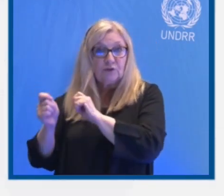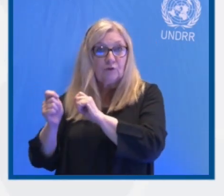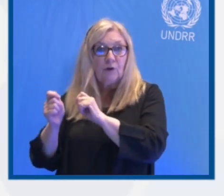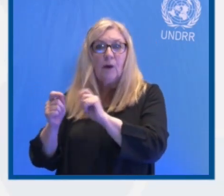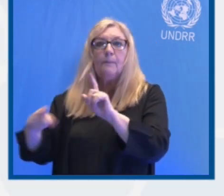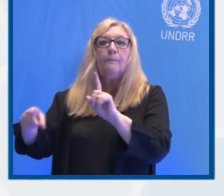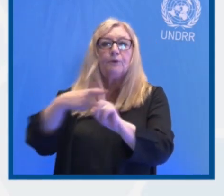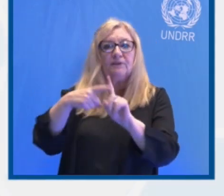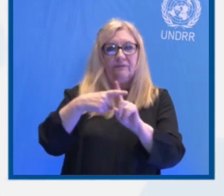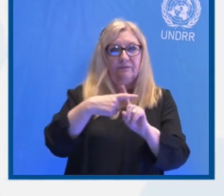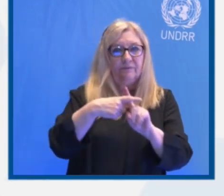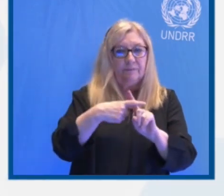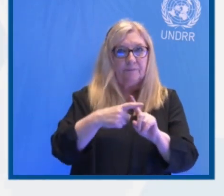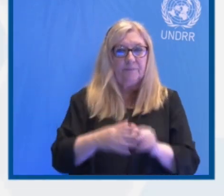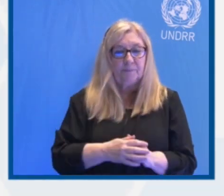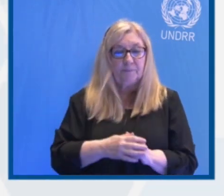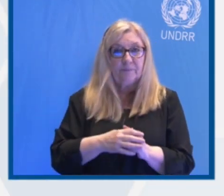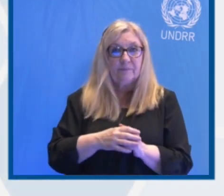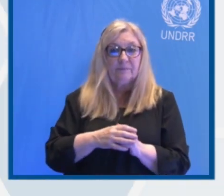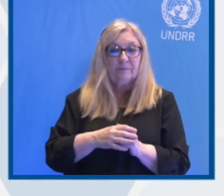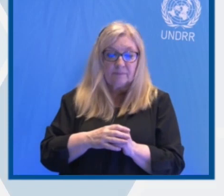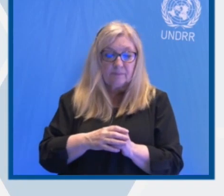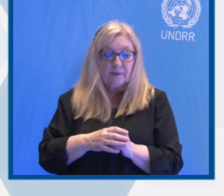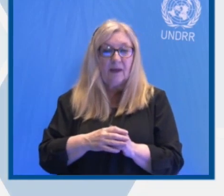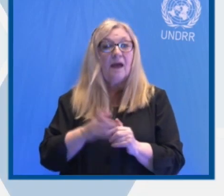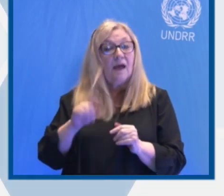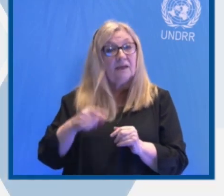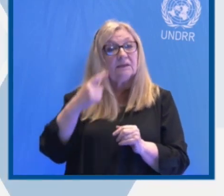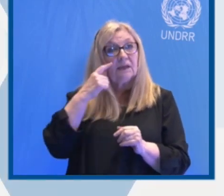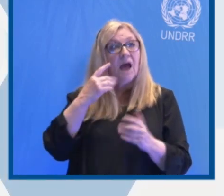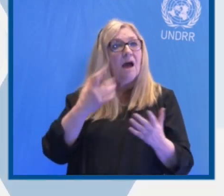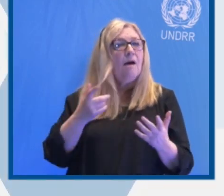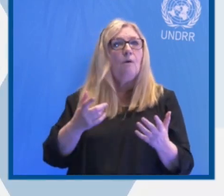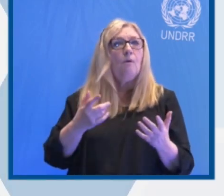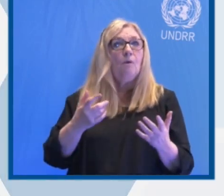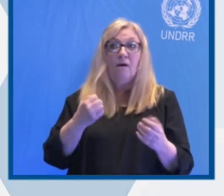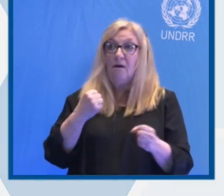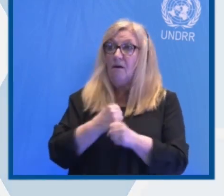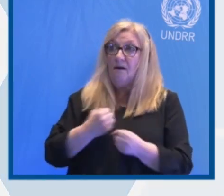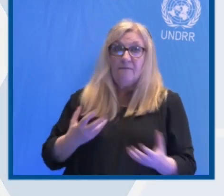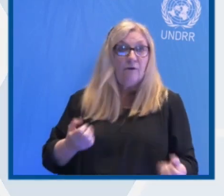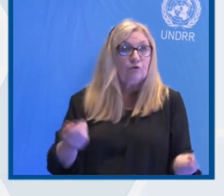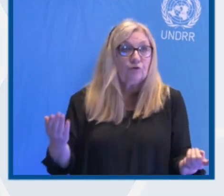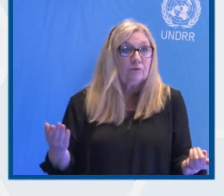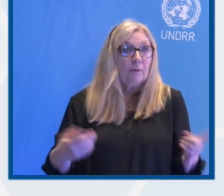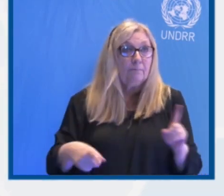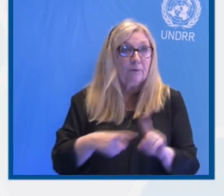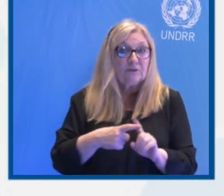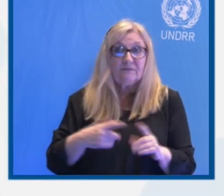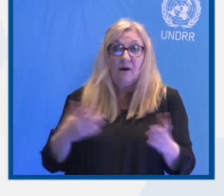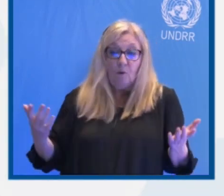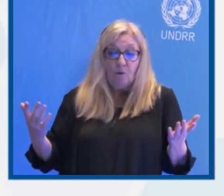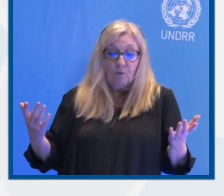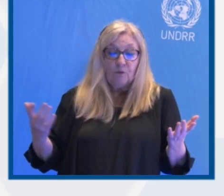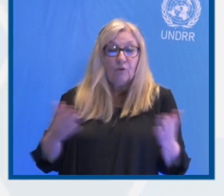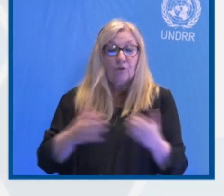its core functions as a community despite stress and their involvement in essentials